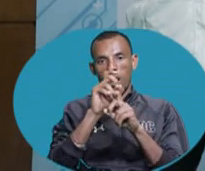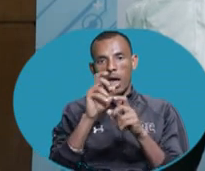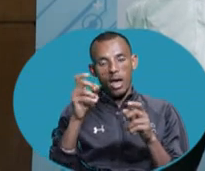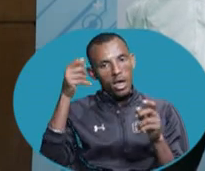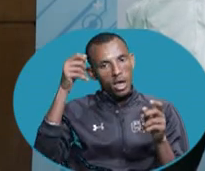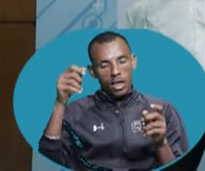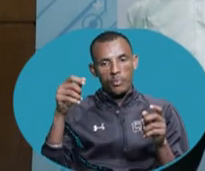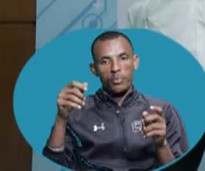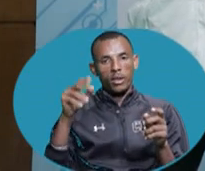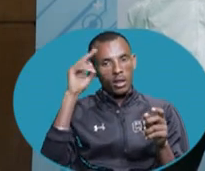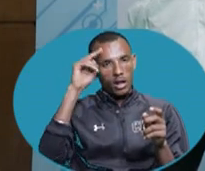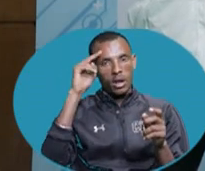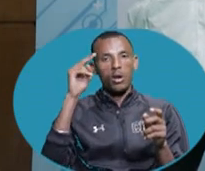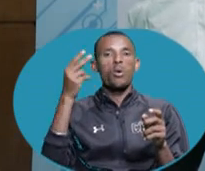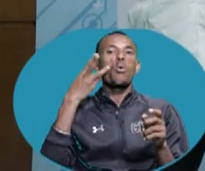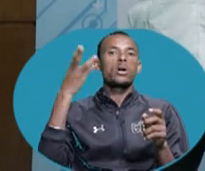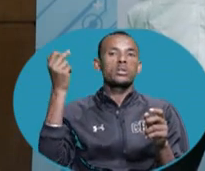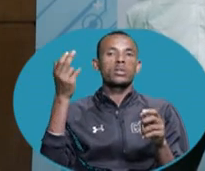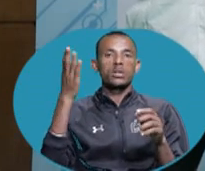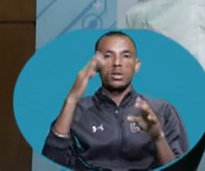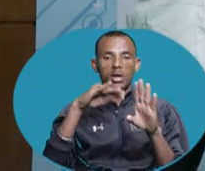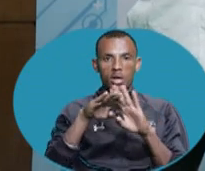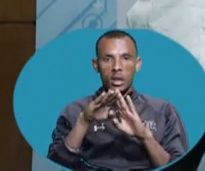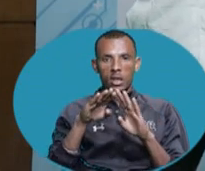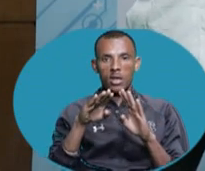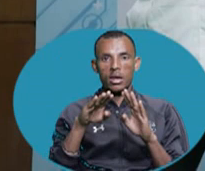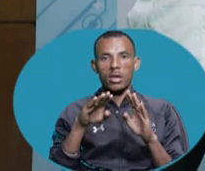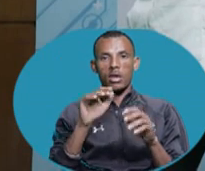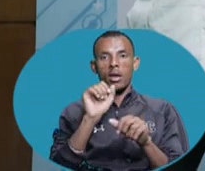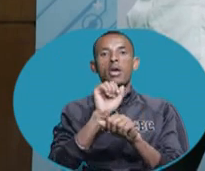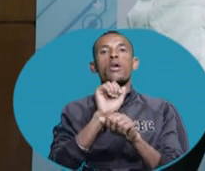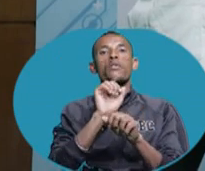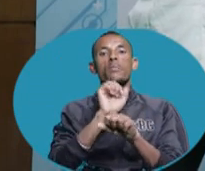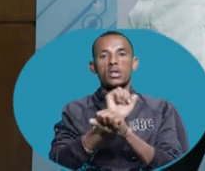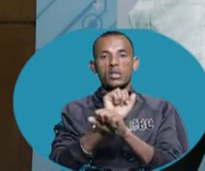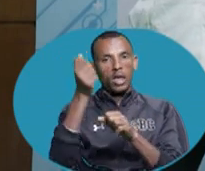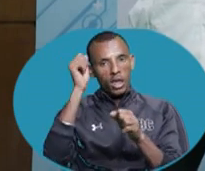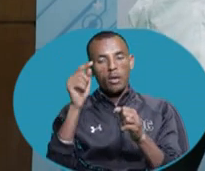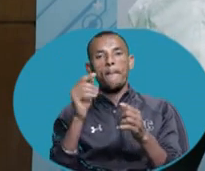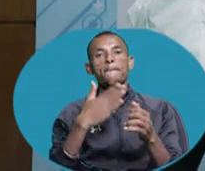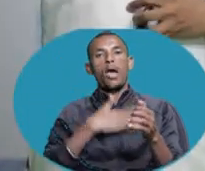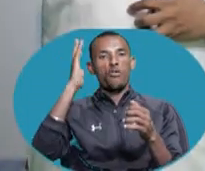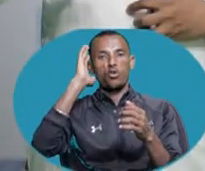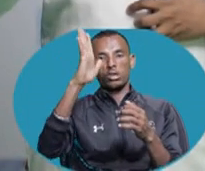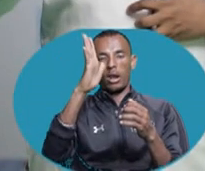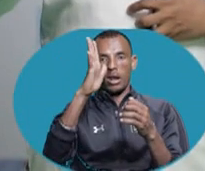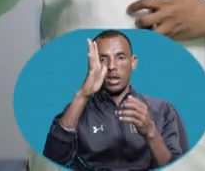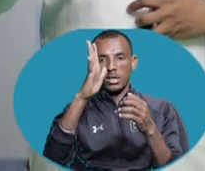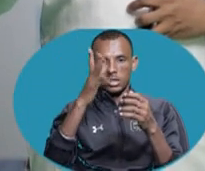Hitler was in prison. In prison place, he wrote, "My Kampf, my future struggle."